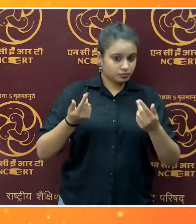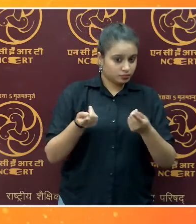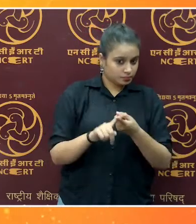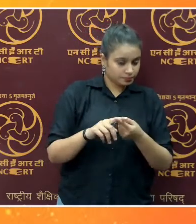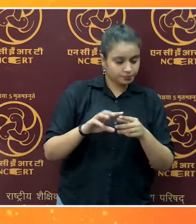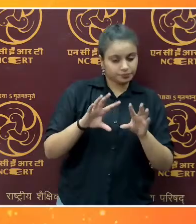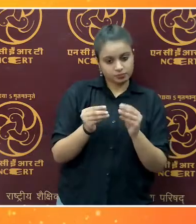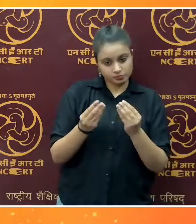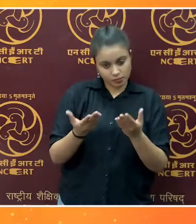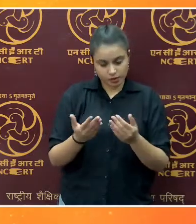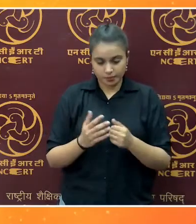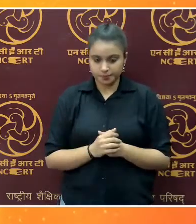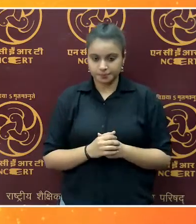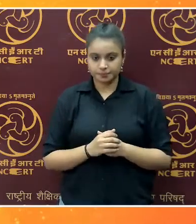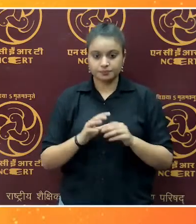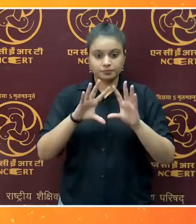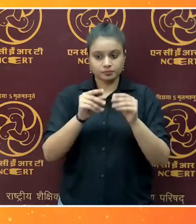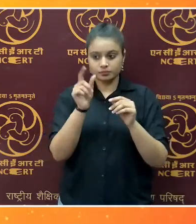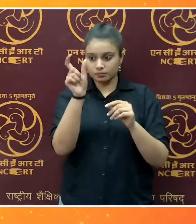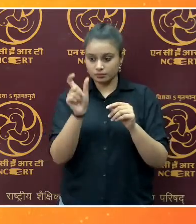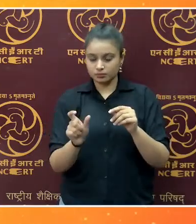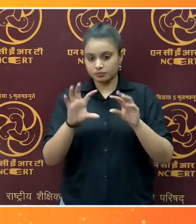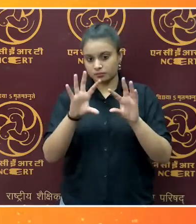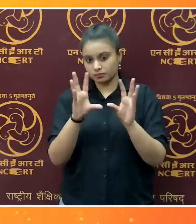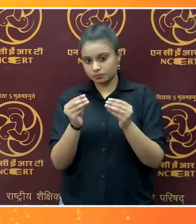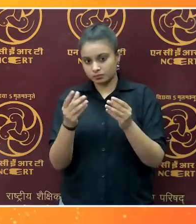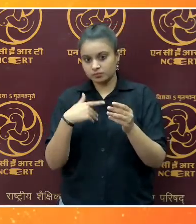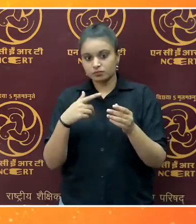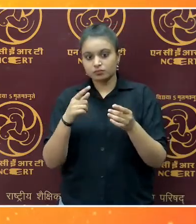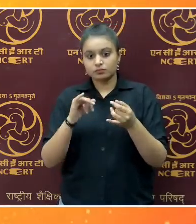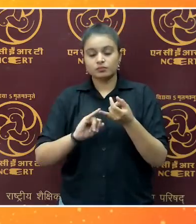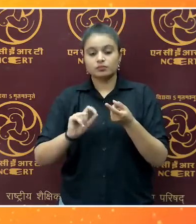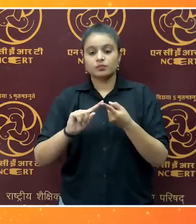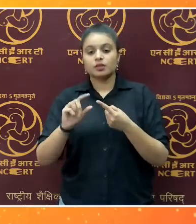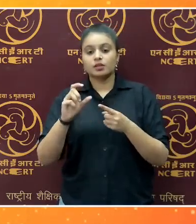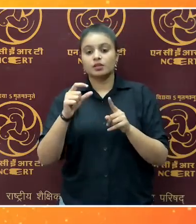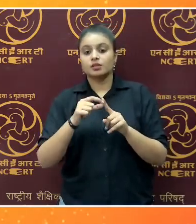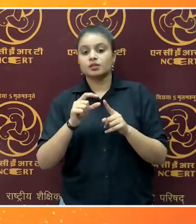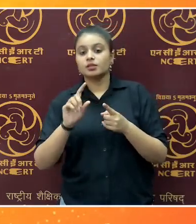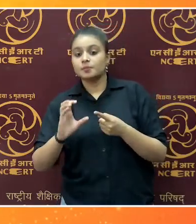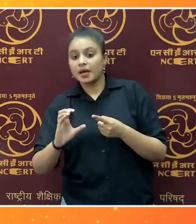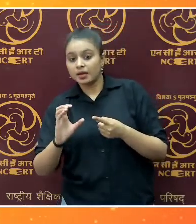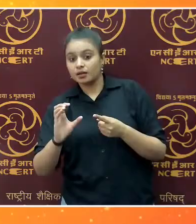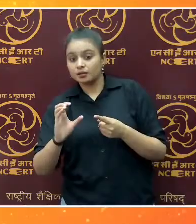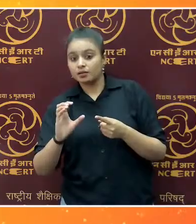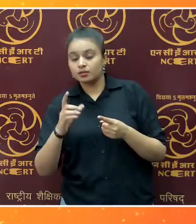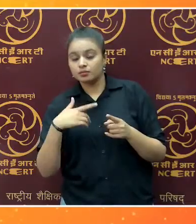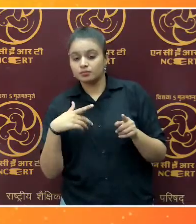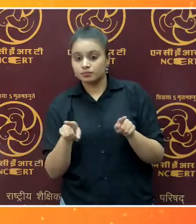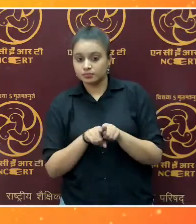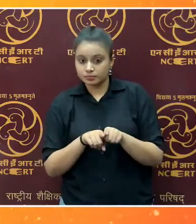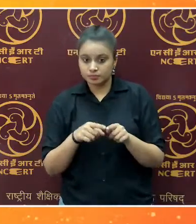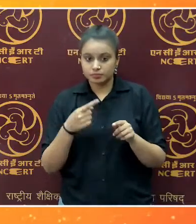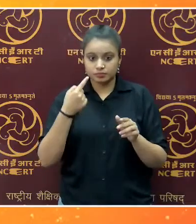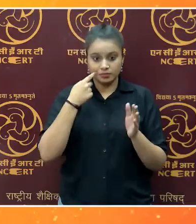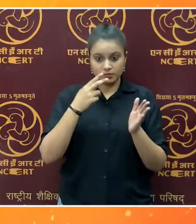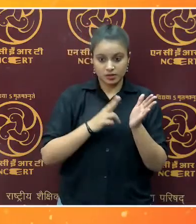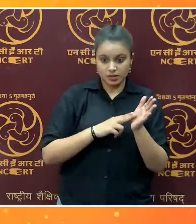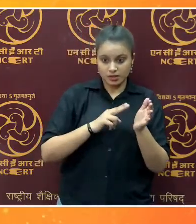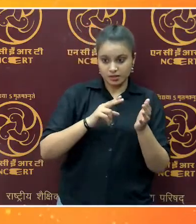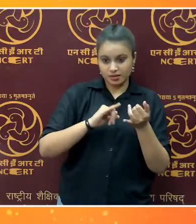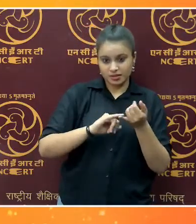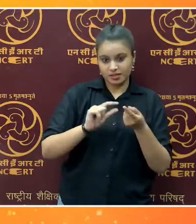to seeing. So all the words with spec are related to seeing. For example, inspect,